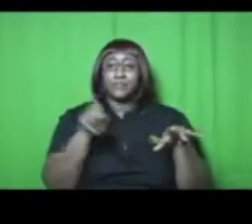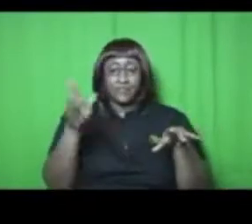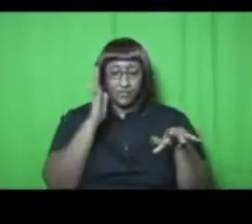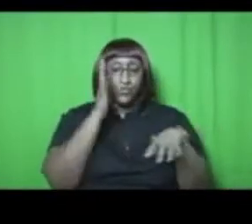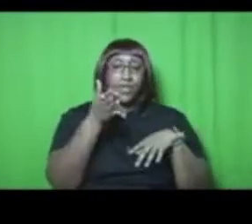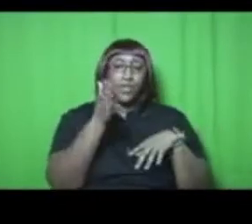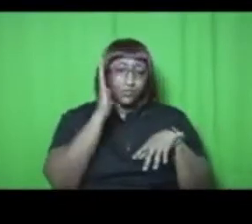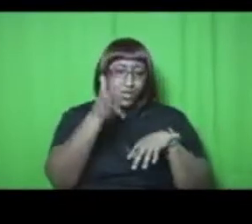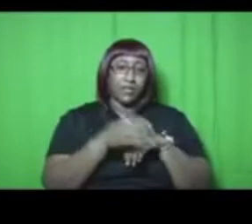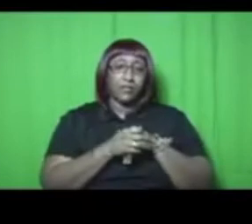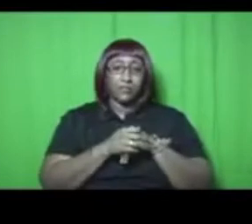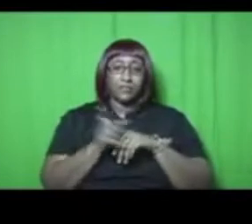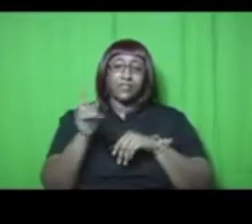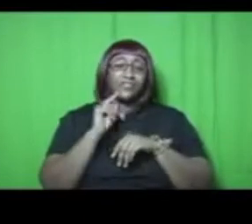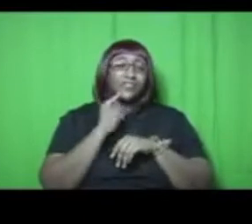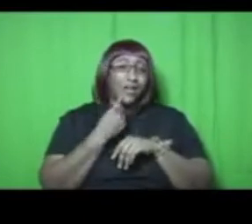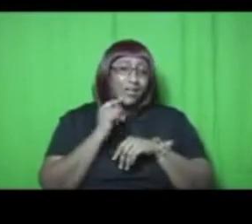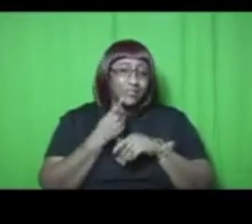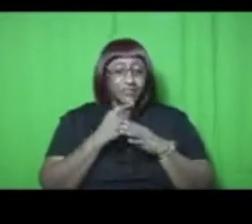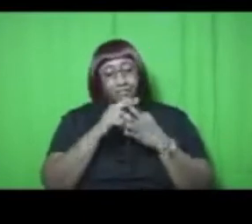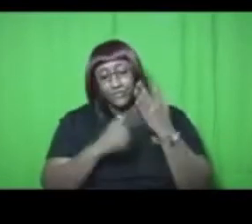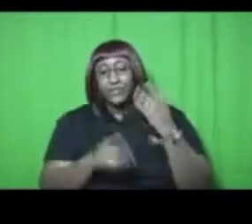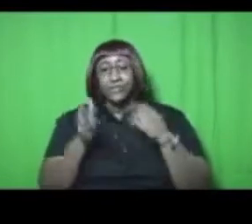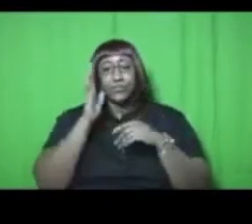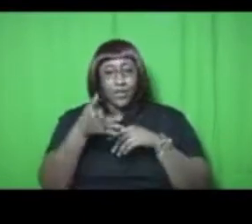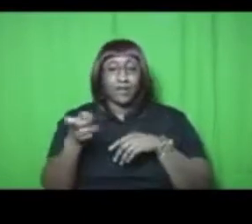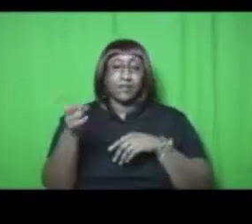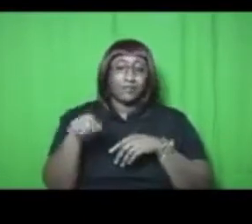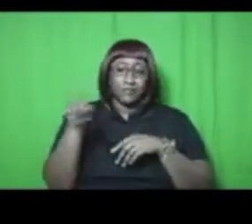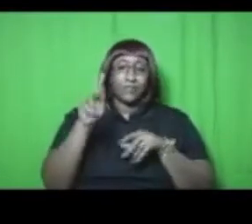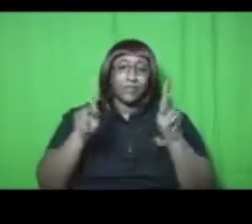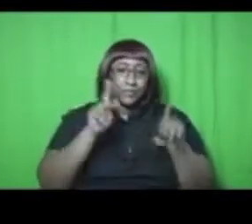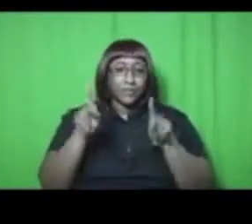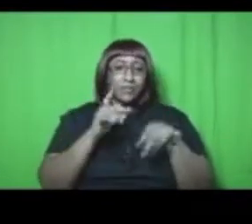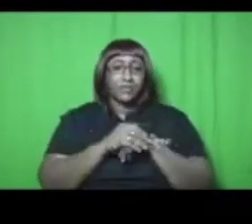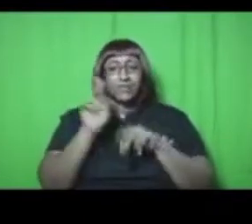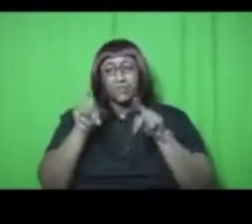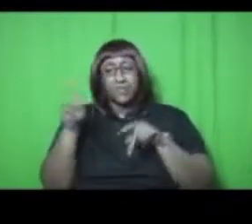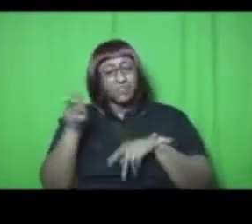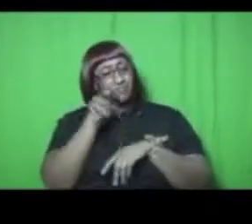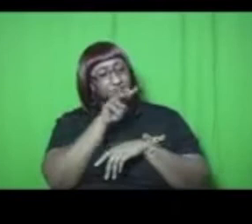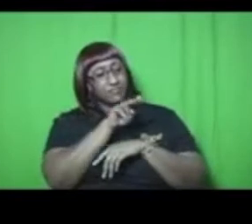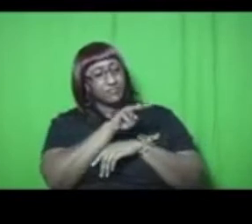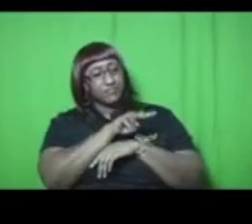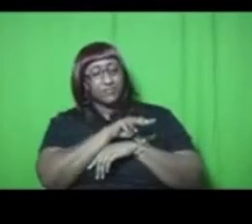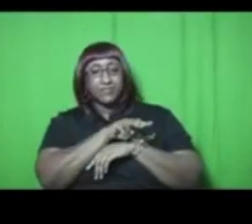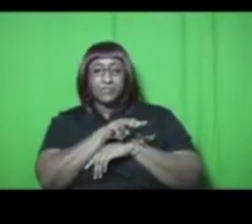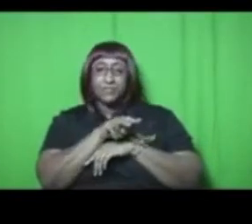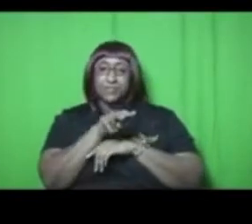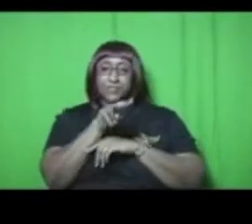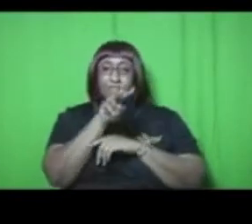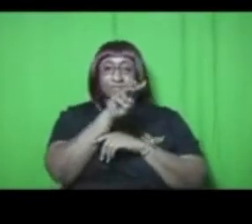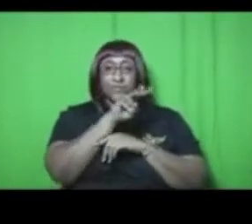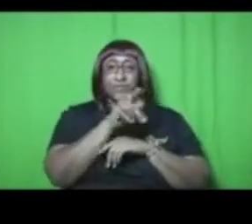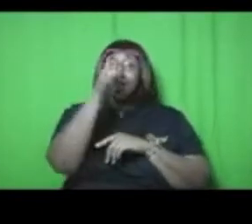gonna hate. Hate. They're gonna hate. And people look at you, and sometimes they